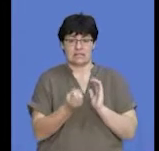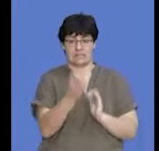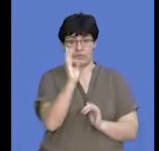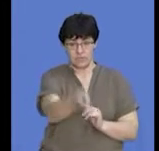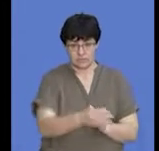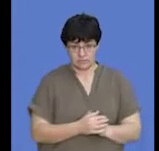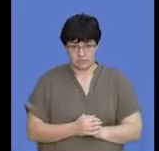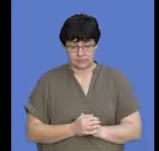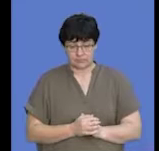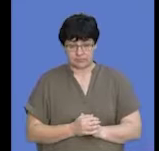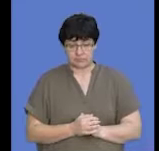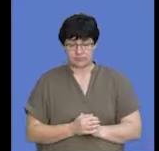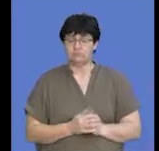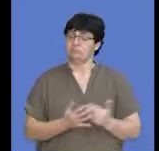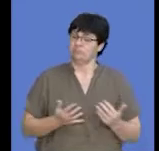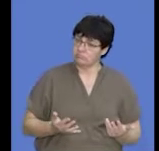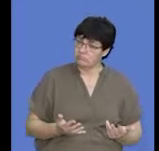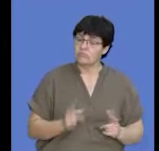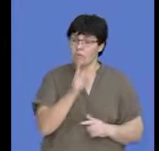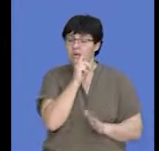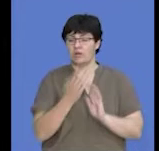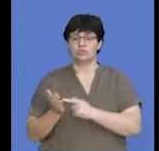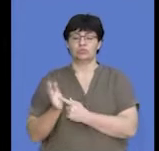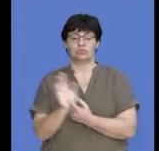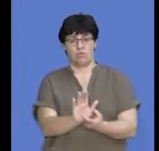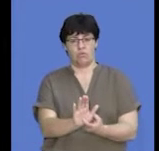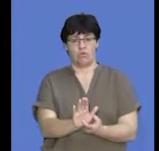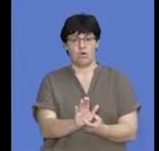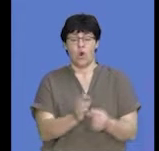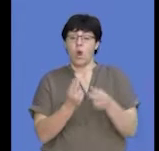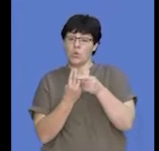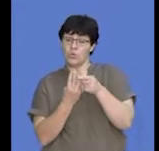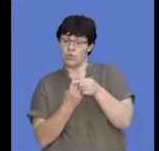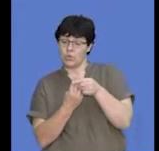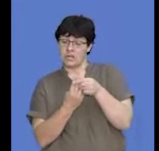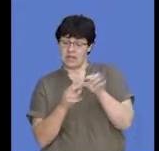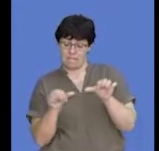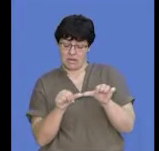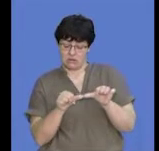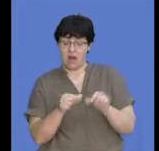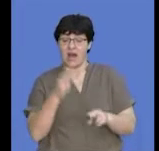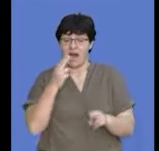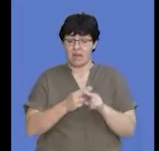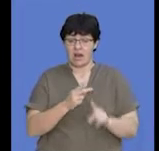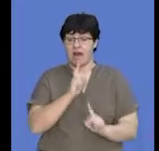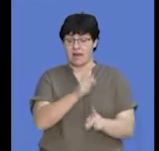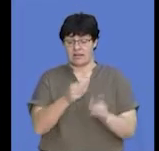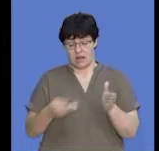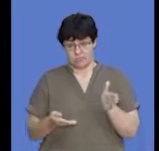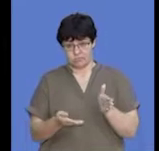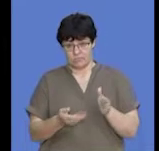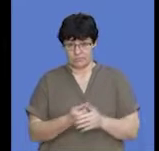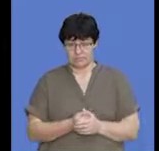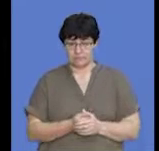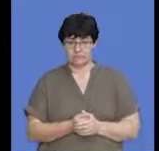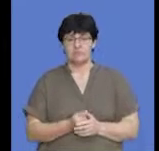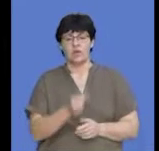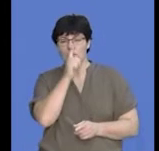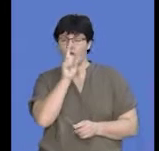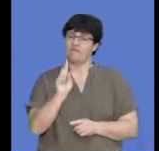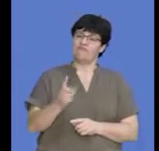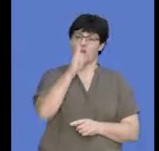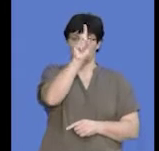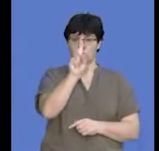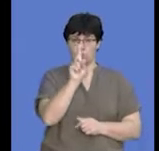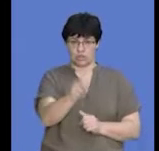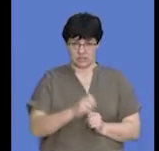And most importantly, you must indicate your unit of measurement in your final answer. Let's look at the very first